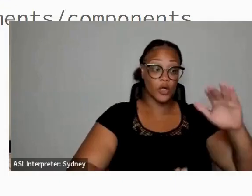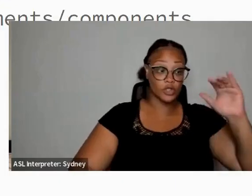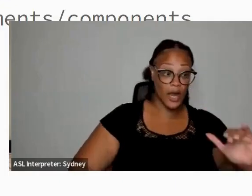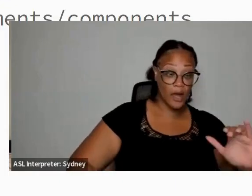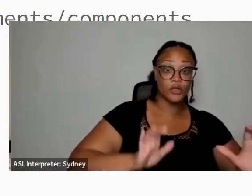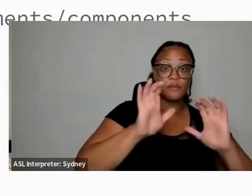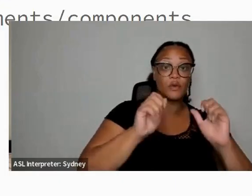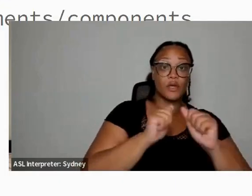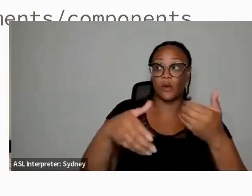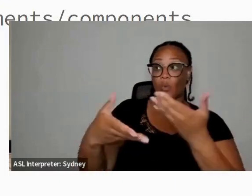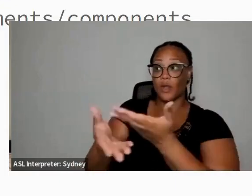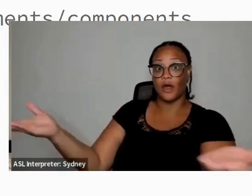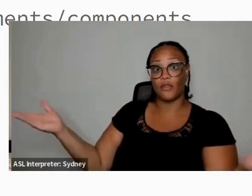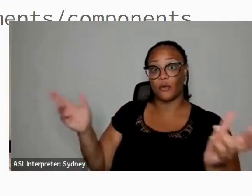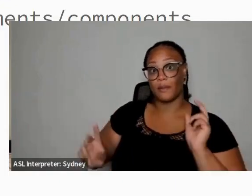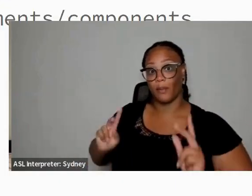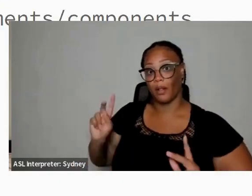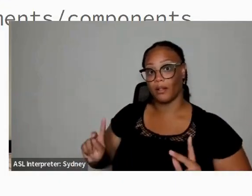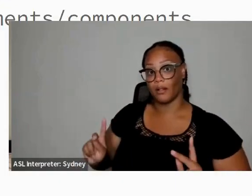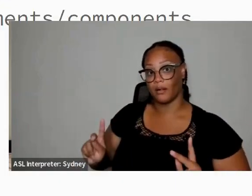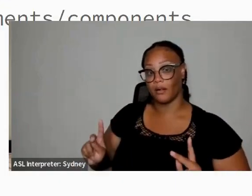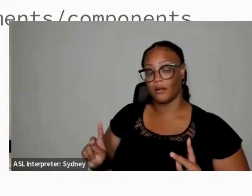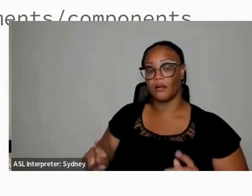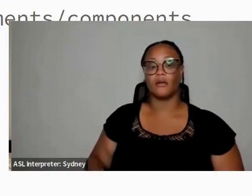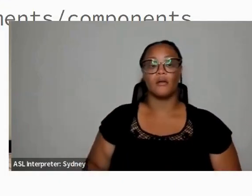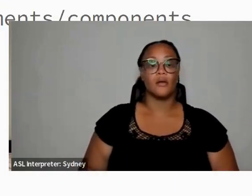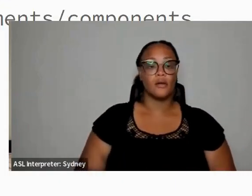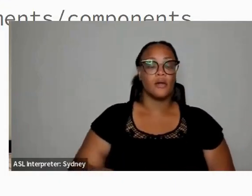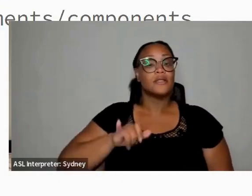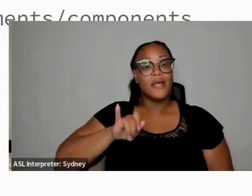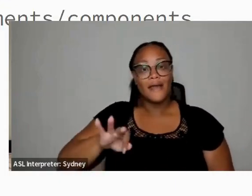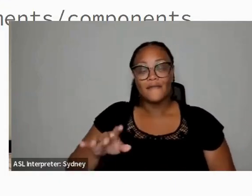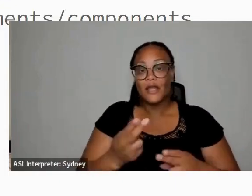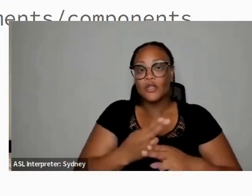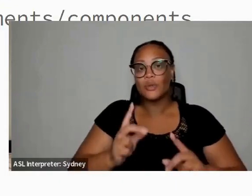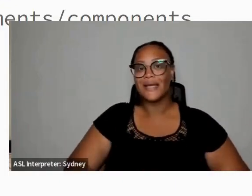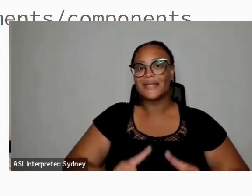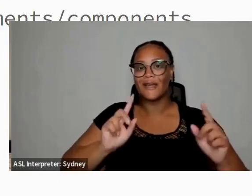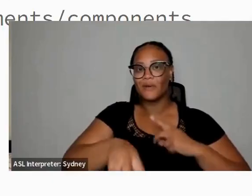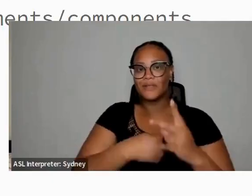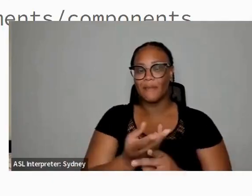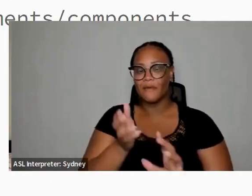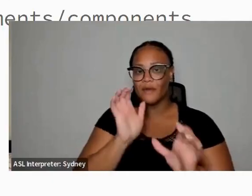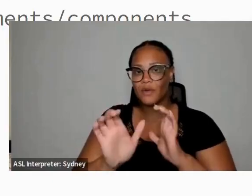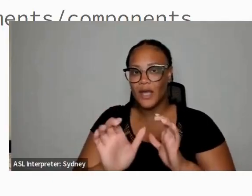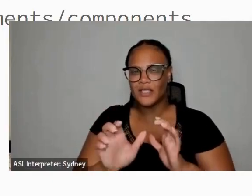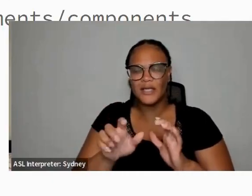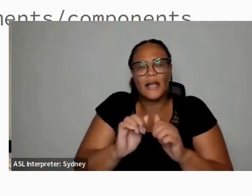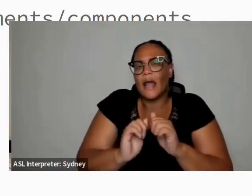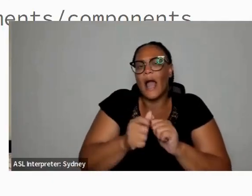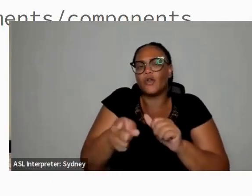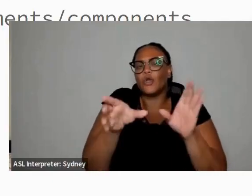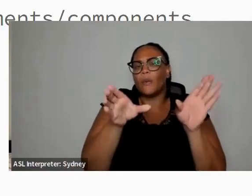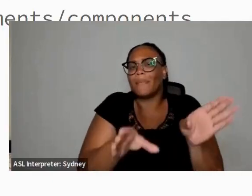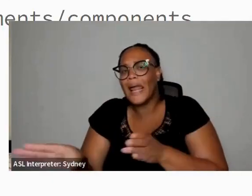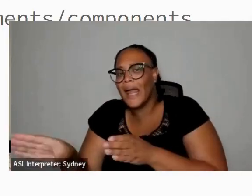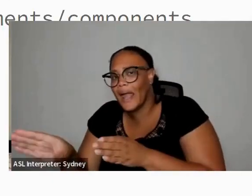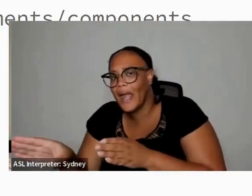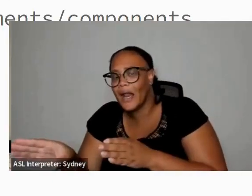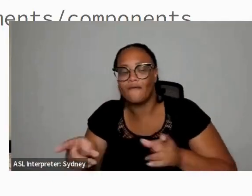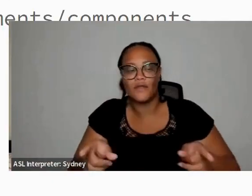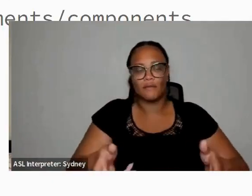communication, how can you help plan for that so that they can interact with other kids within